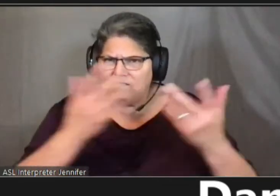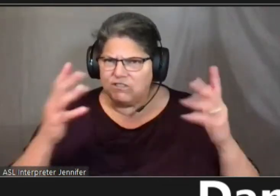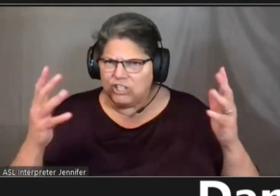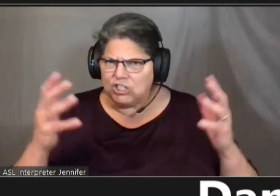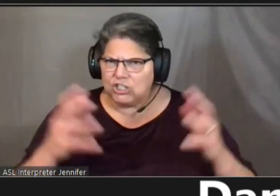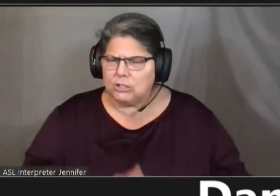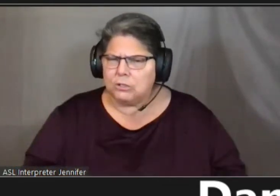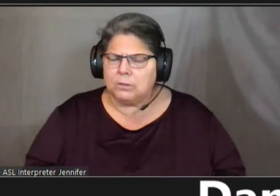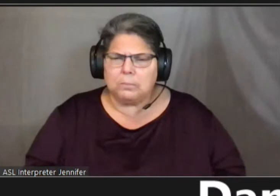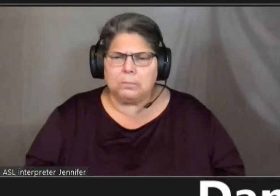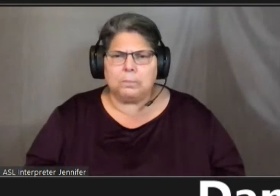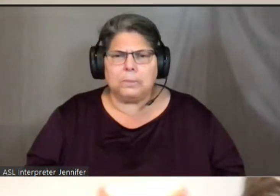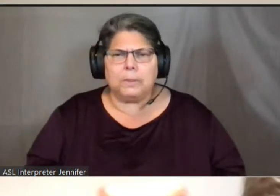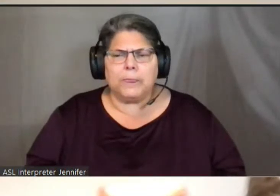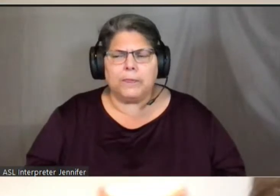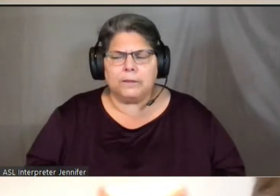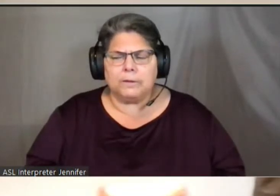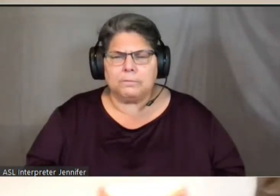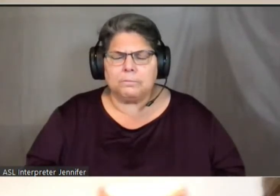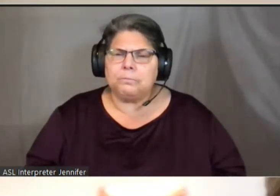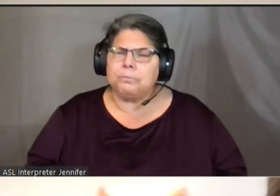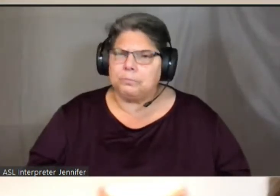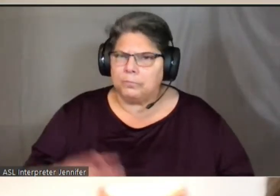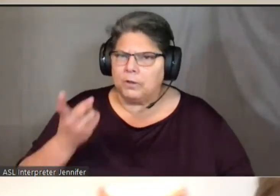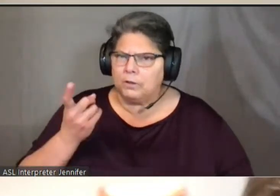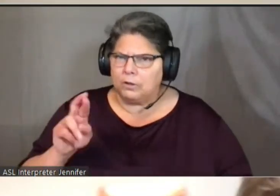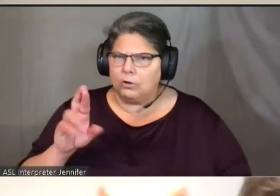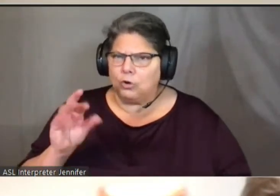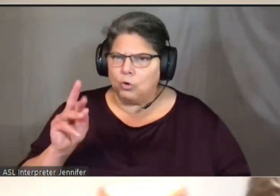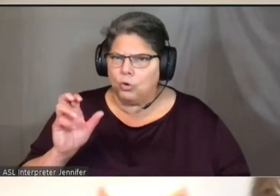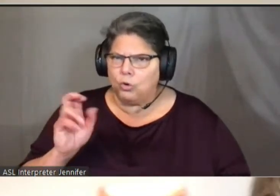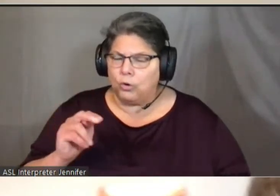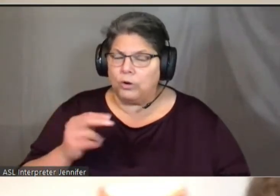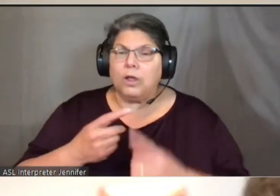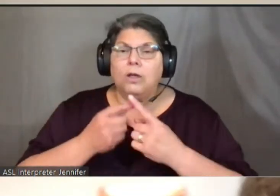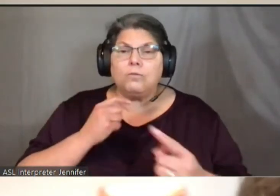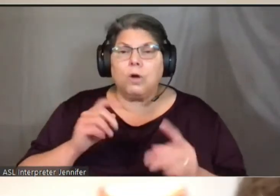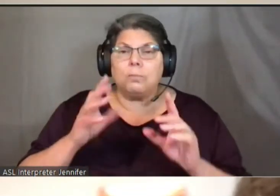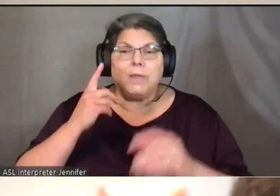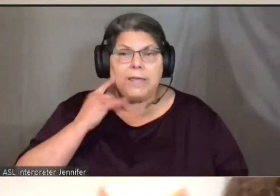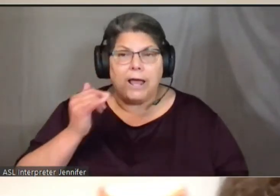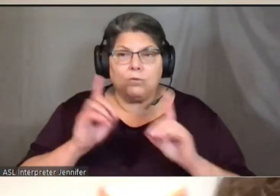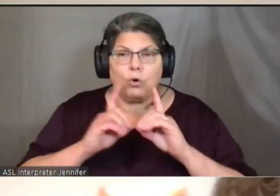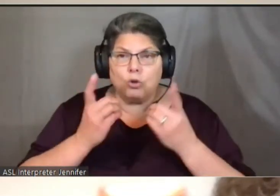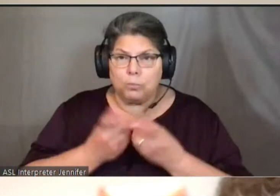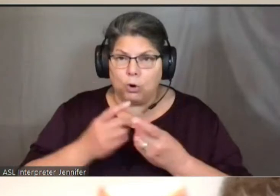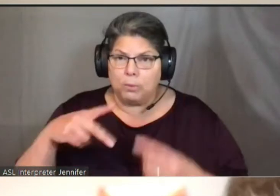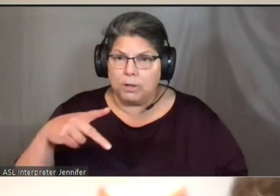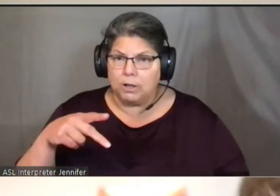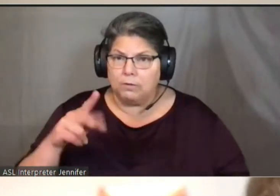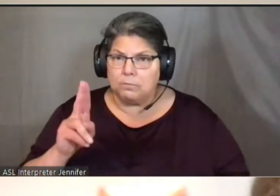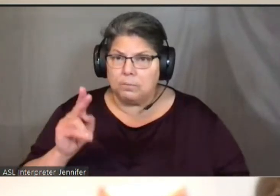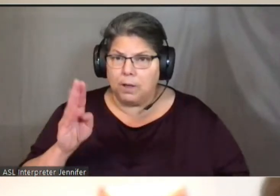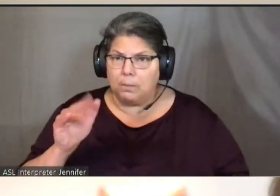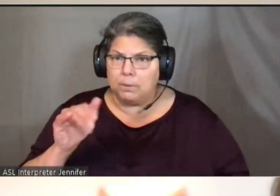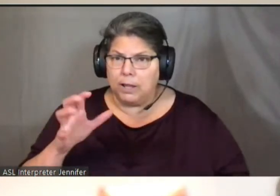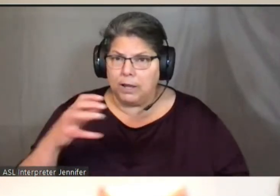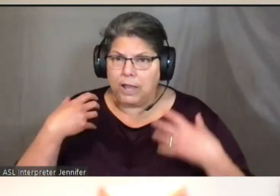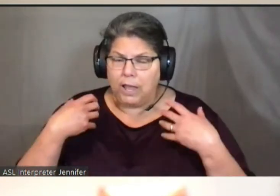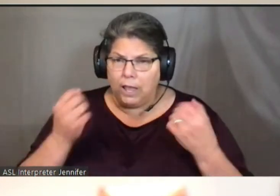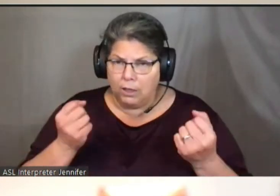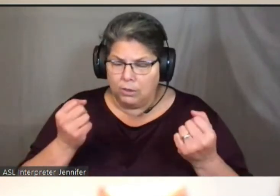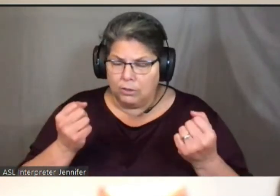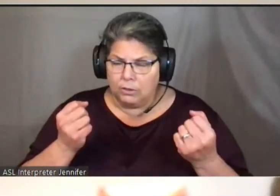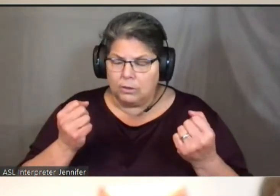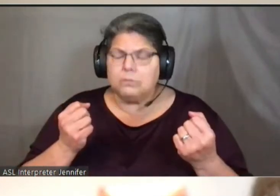So from the point of view of the California Department of Public Health, people can spend time